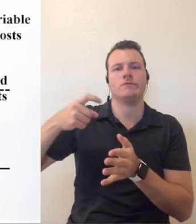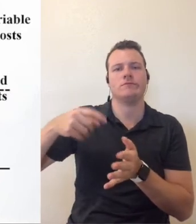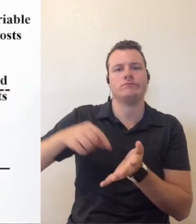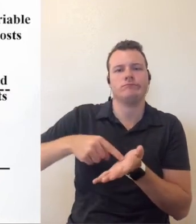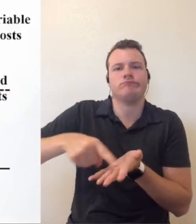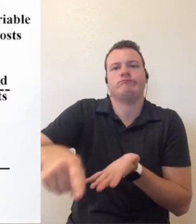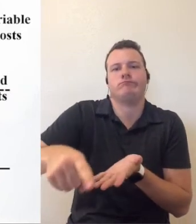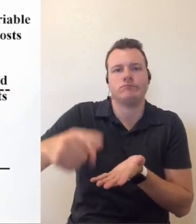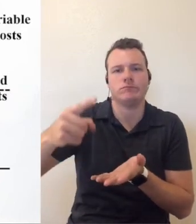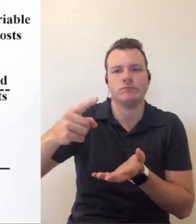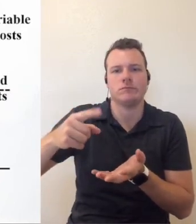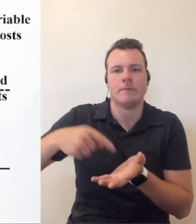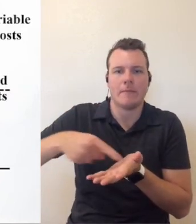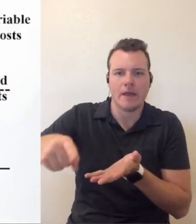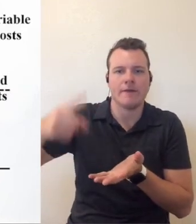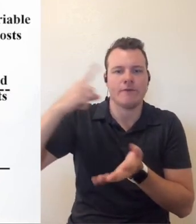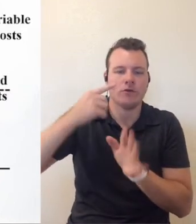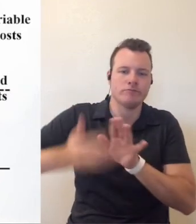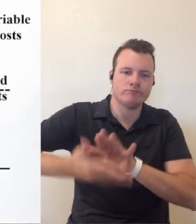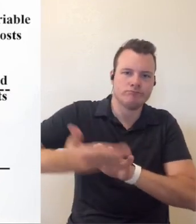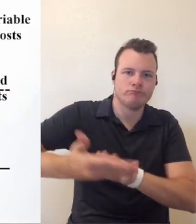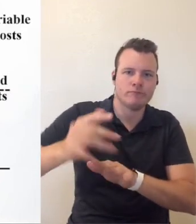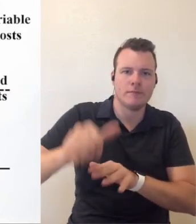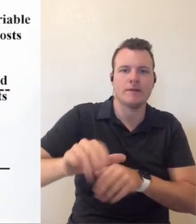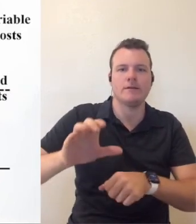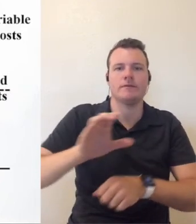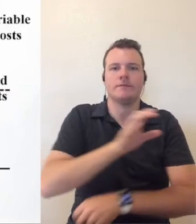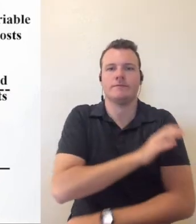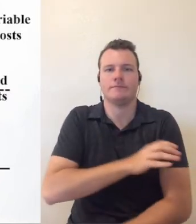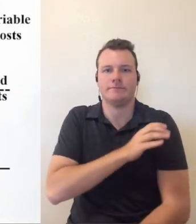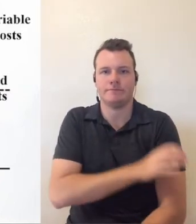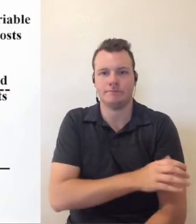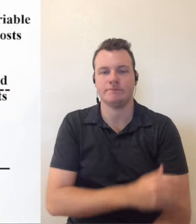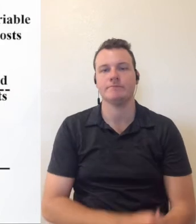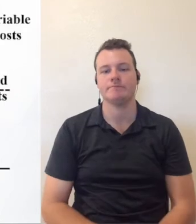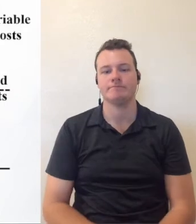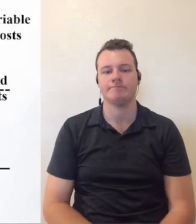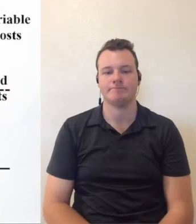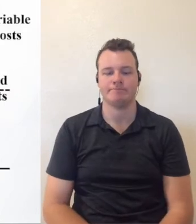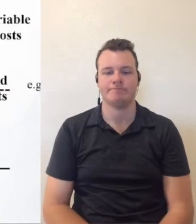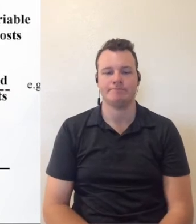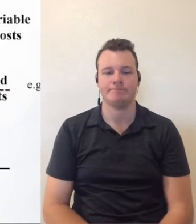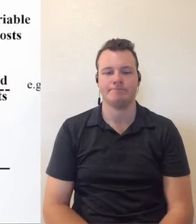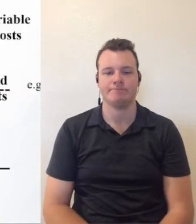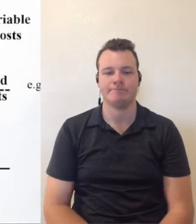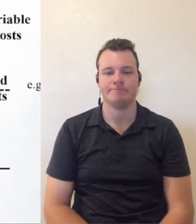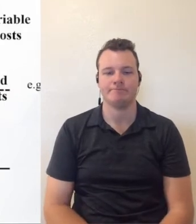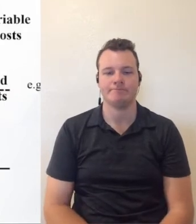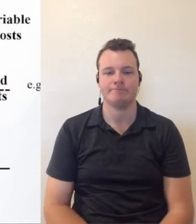us to operate that clinic? Okay, so that's the first thing. Next slide, please.